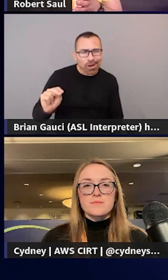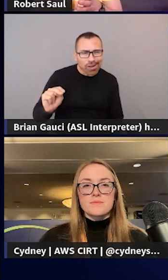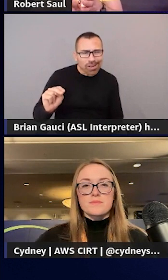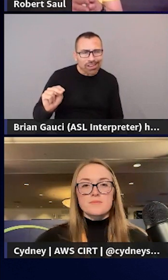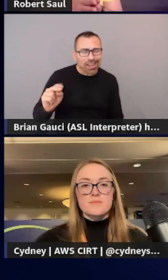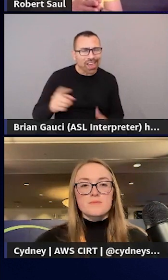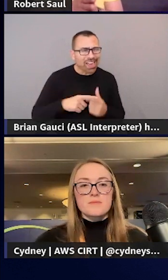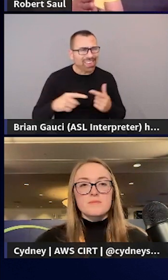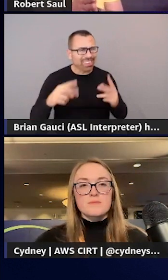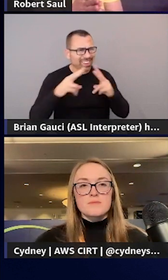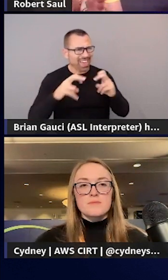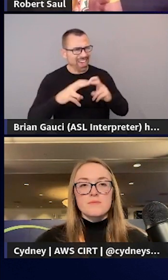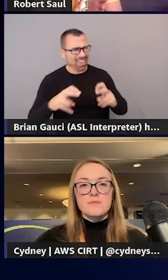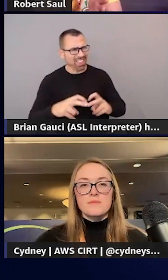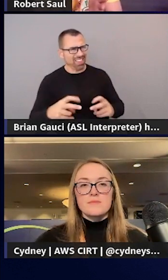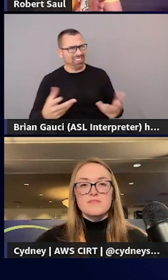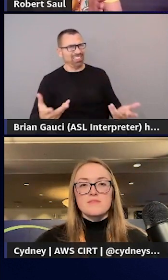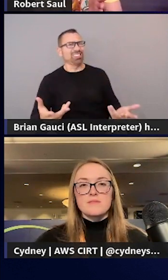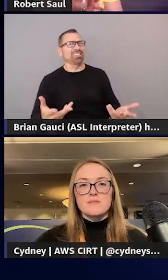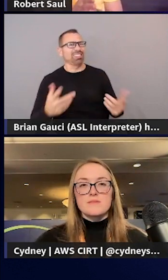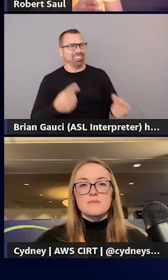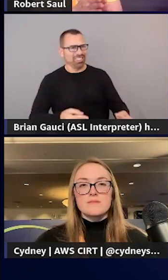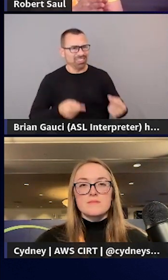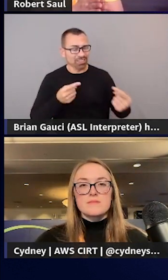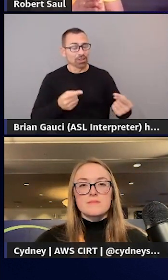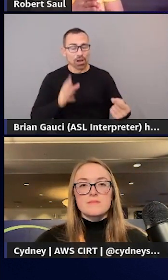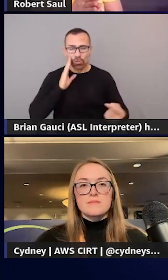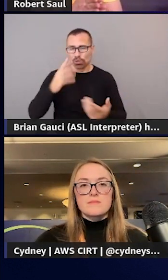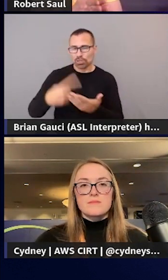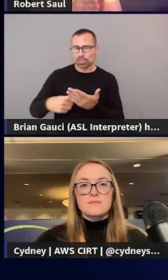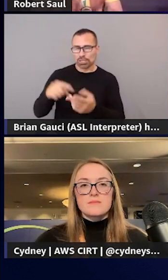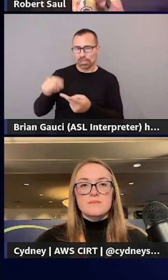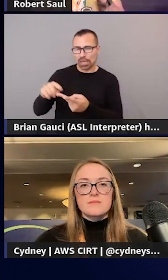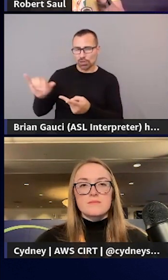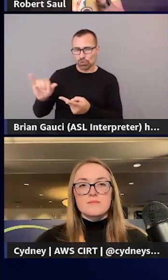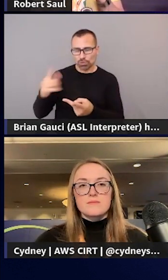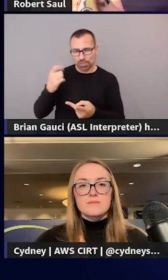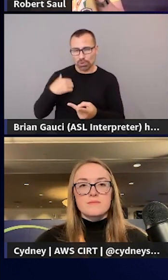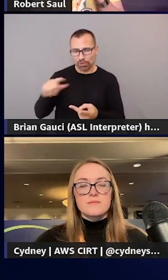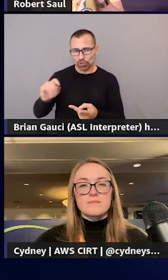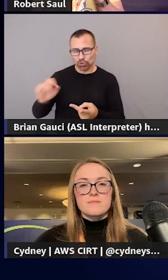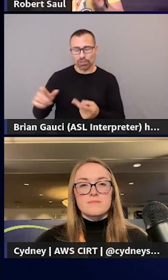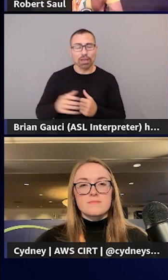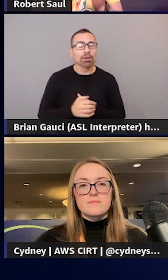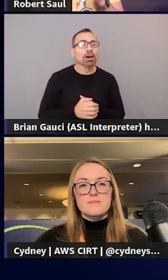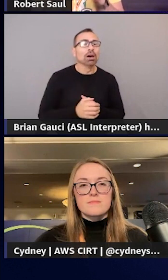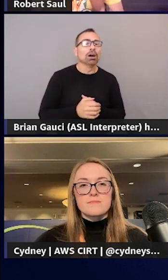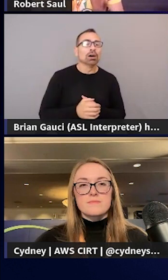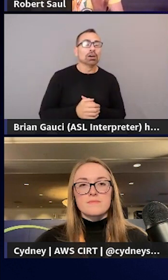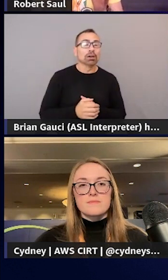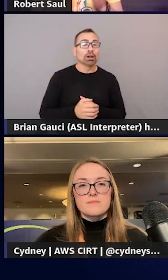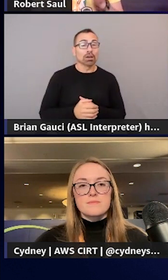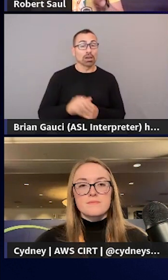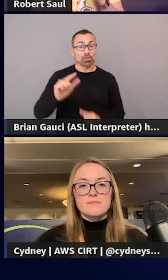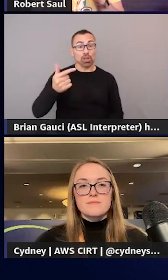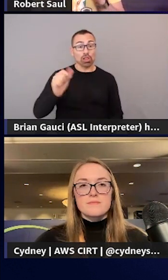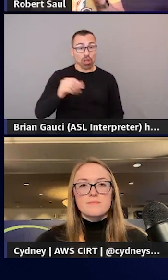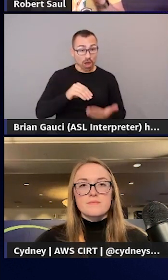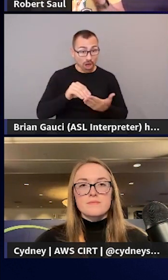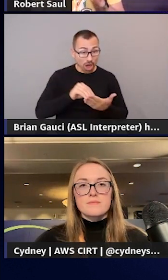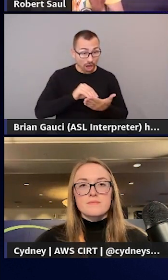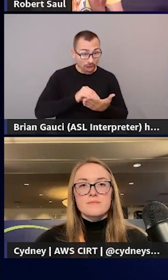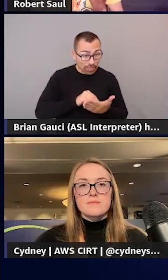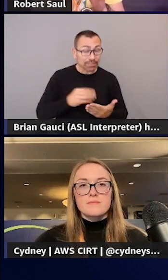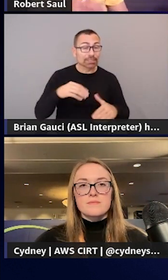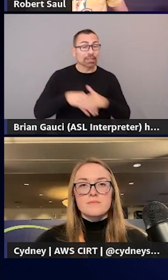just a little bit also, because we built a tool for that. So yes, the logs, the access to logs,